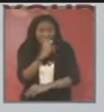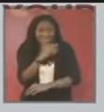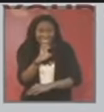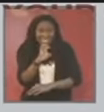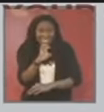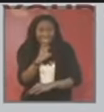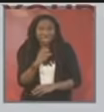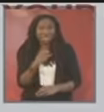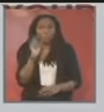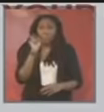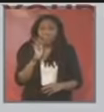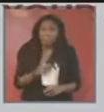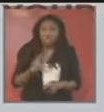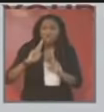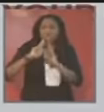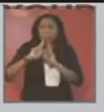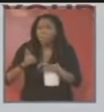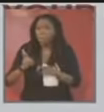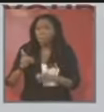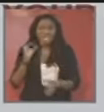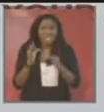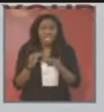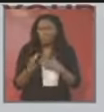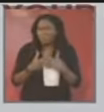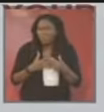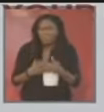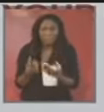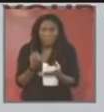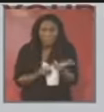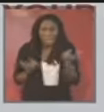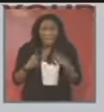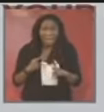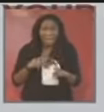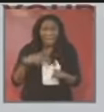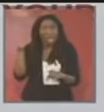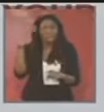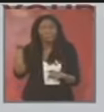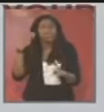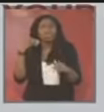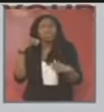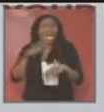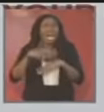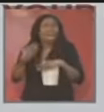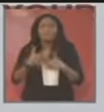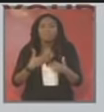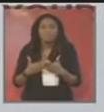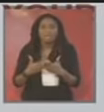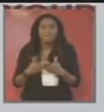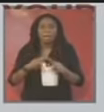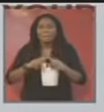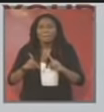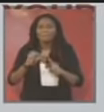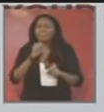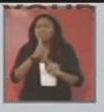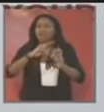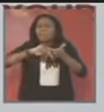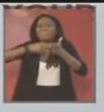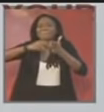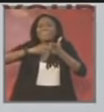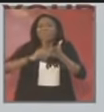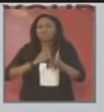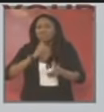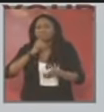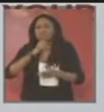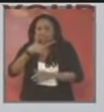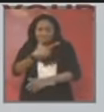symptoms of any disease that they would have thereafter. So what happens in the normal course of reporting